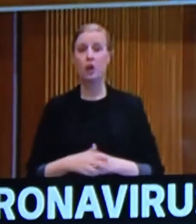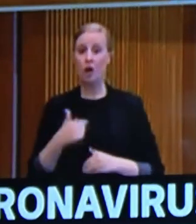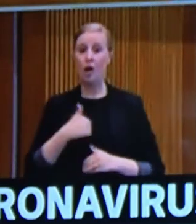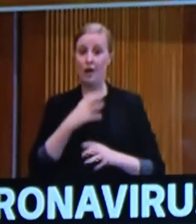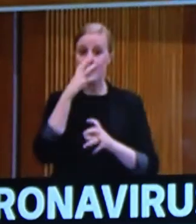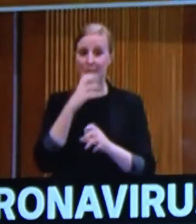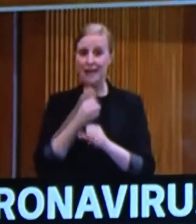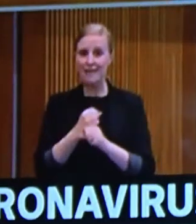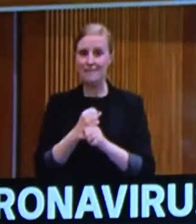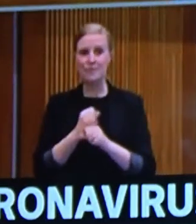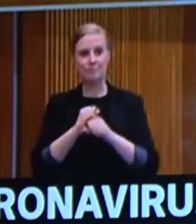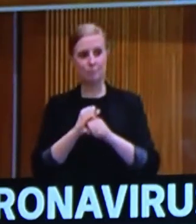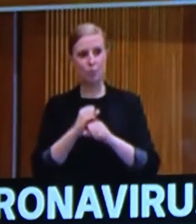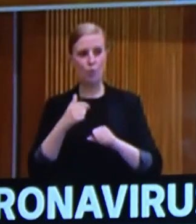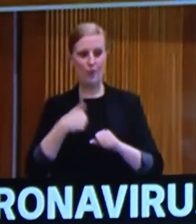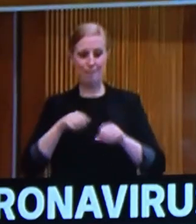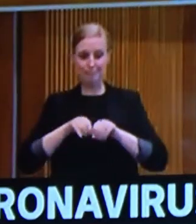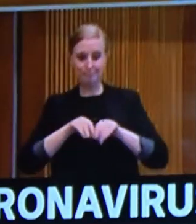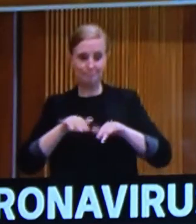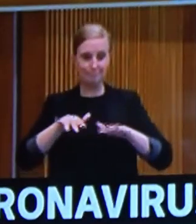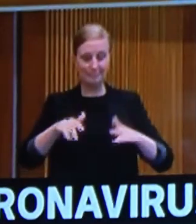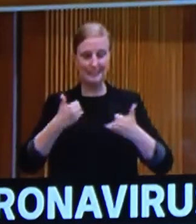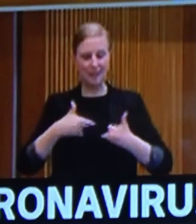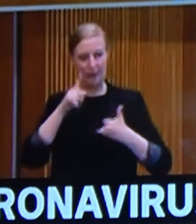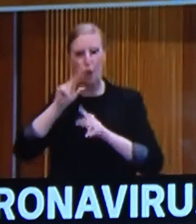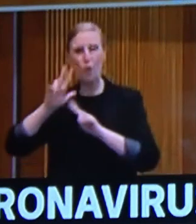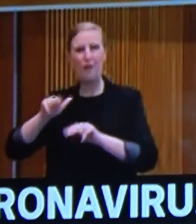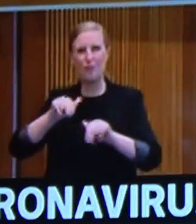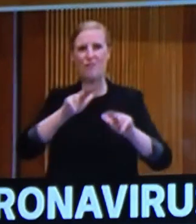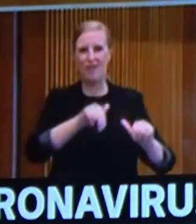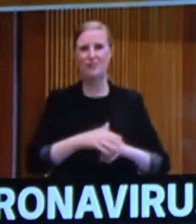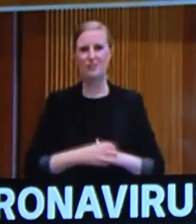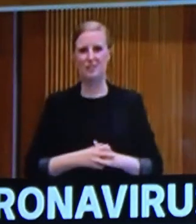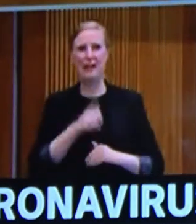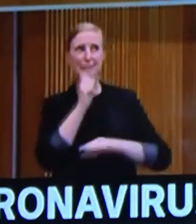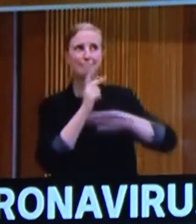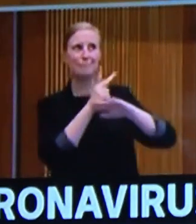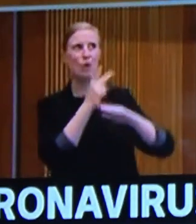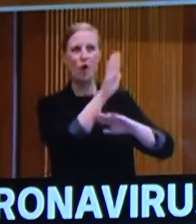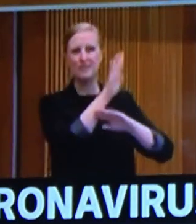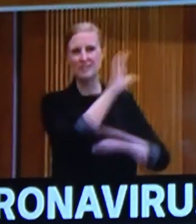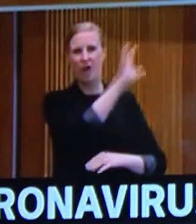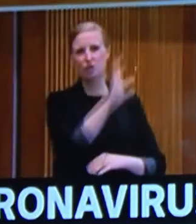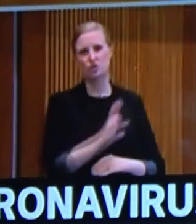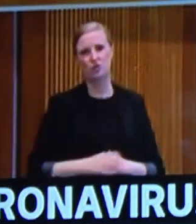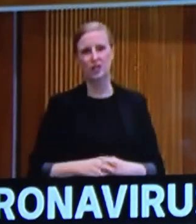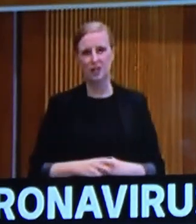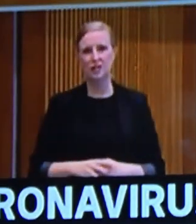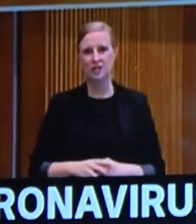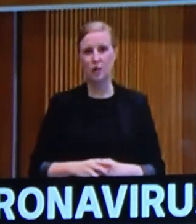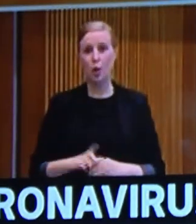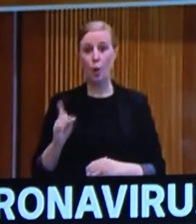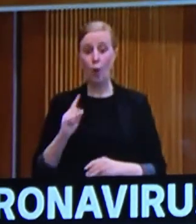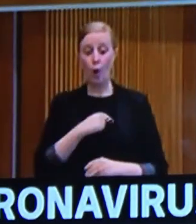the world that has seen any significant outbreak. What we've been able to do is take the existing